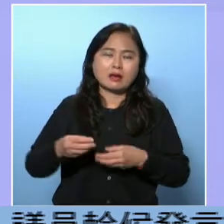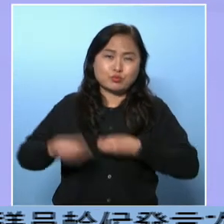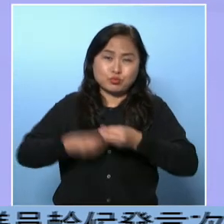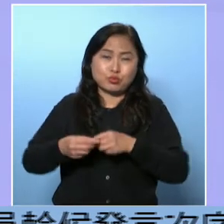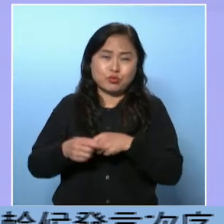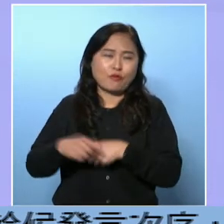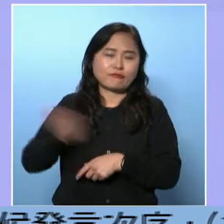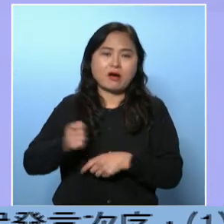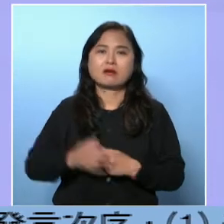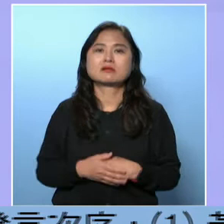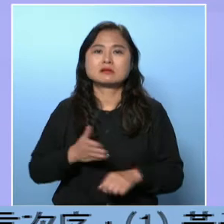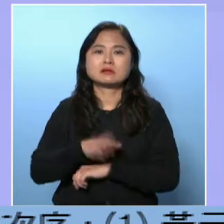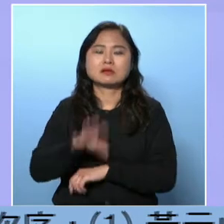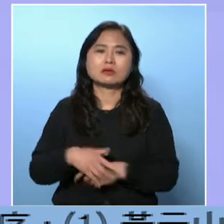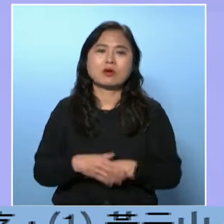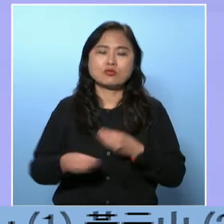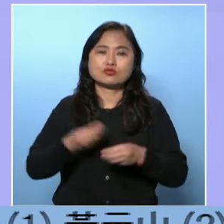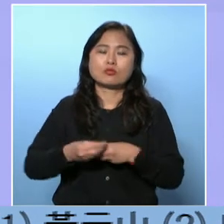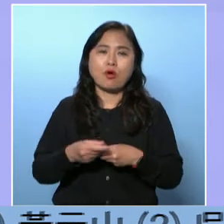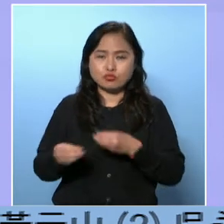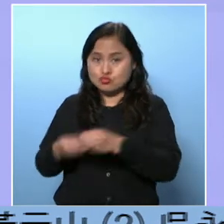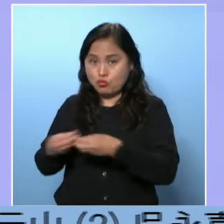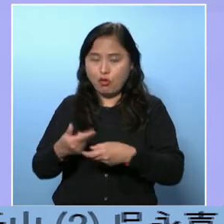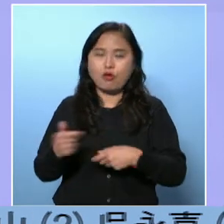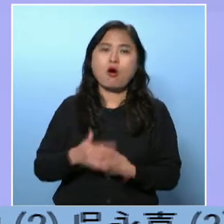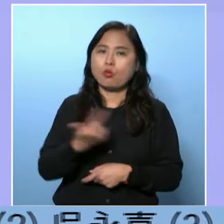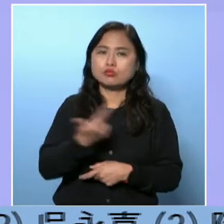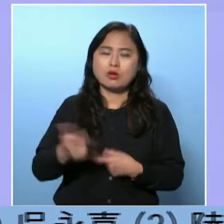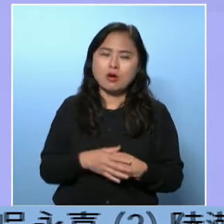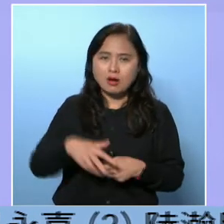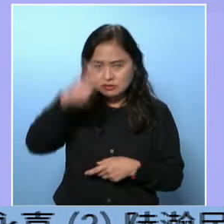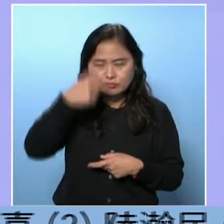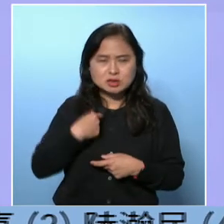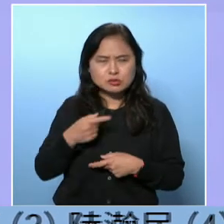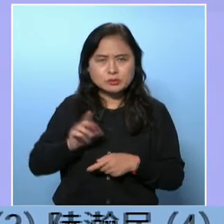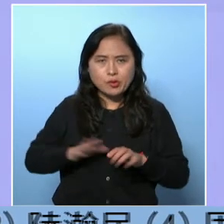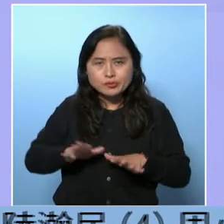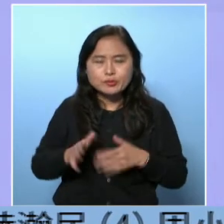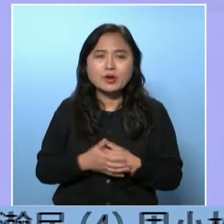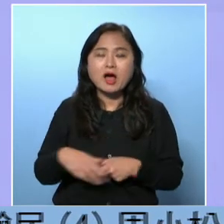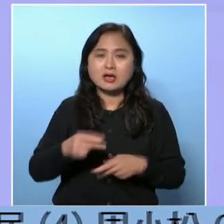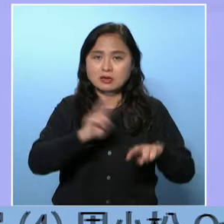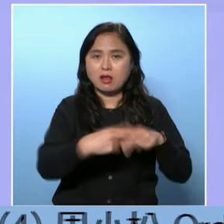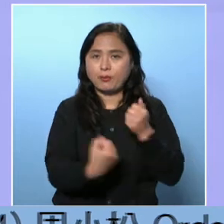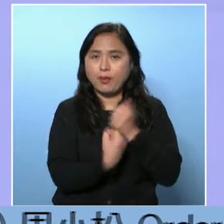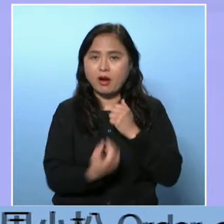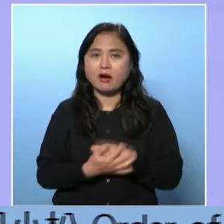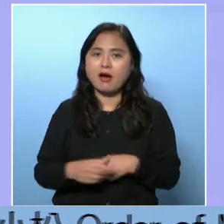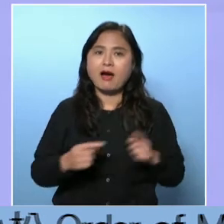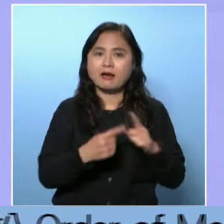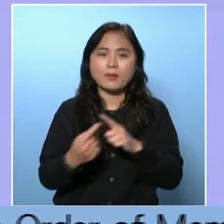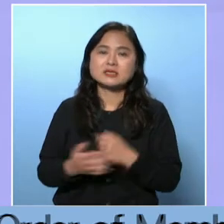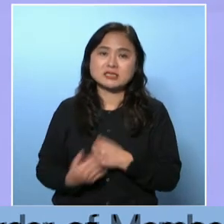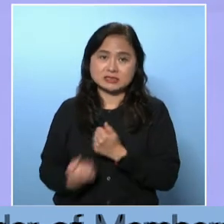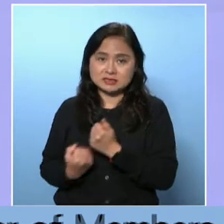of the crowded conditions in Hong Kong, that will lead to infections among the family. We must crack